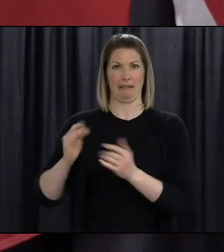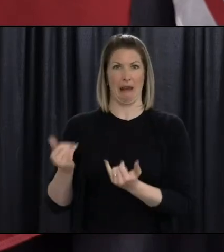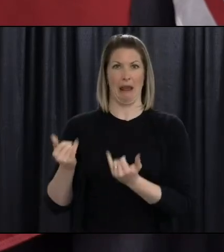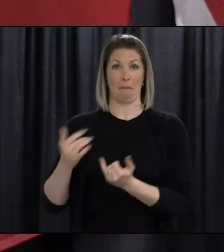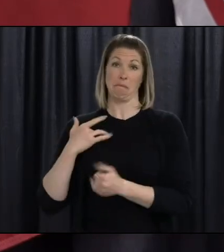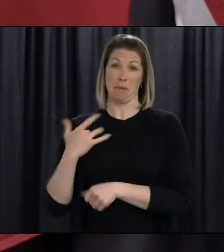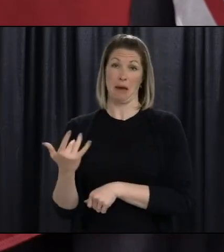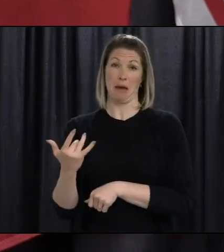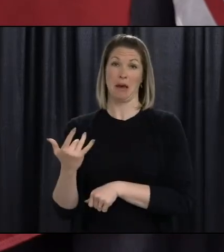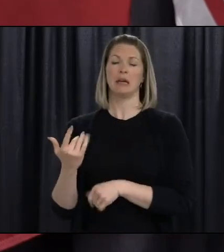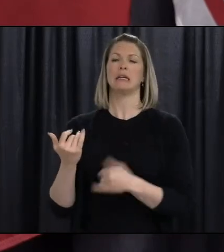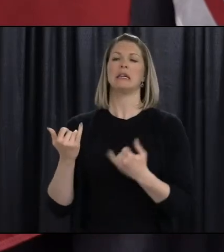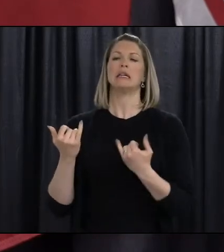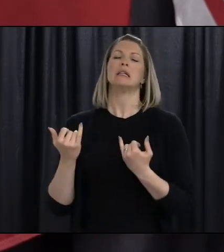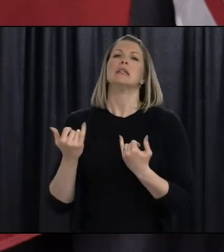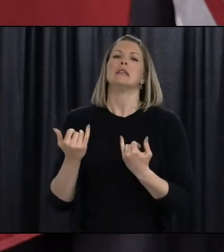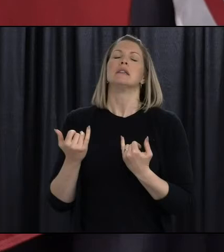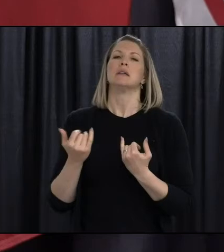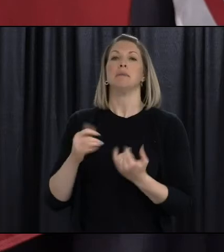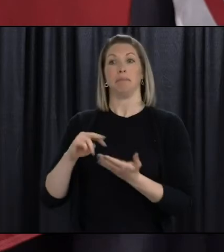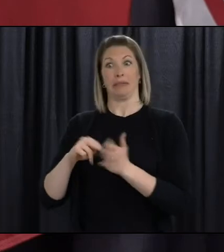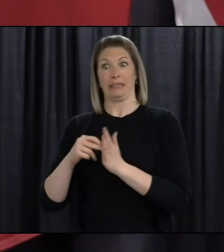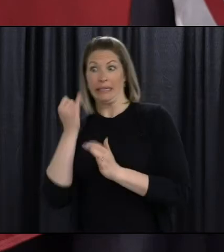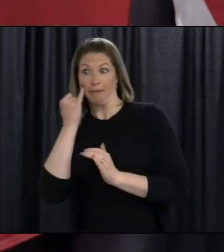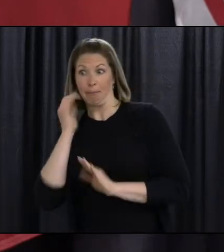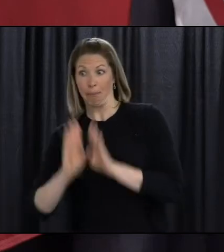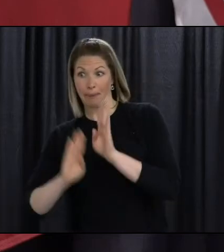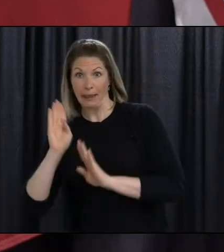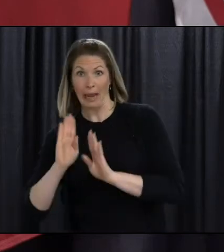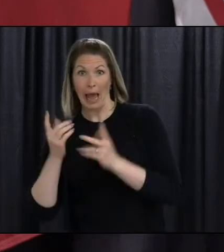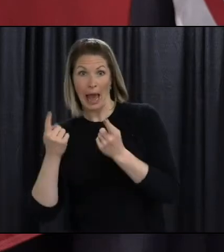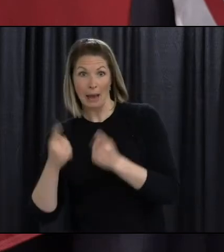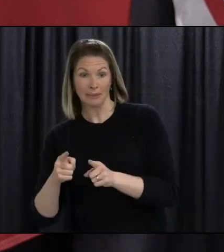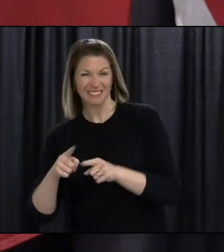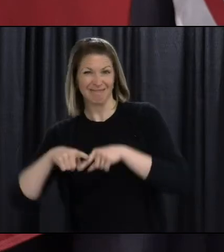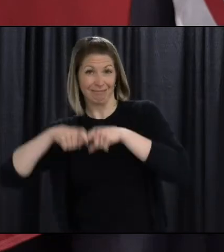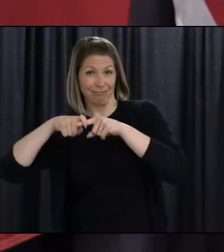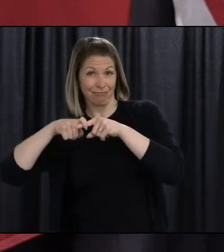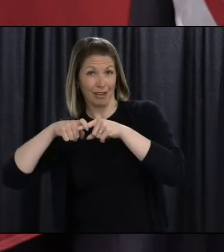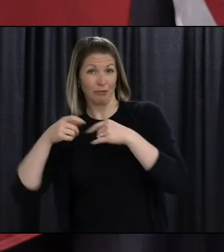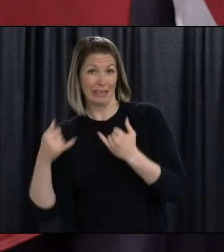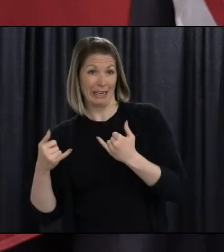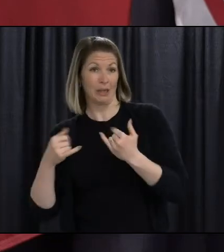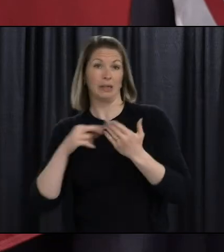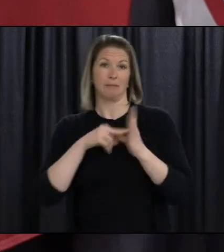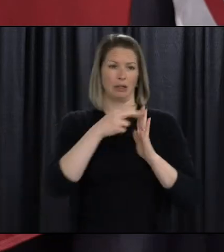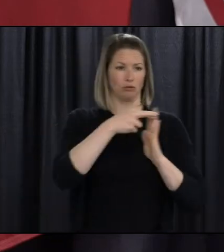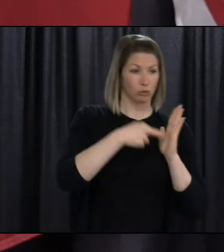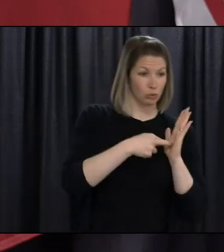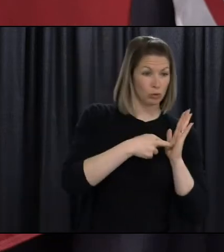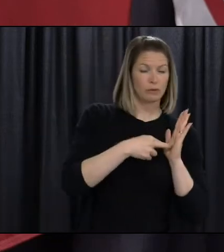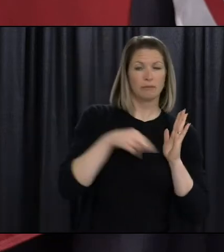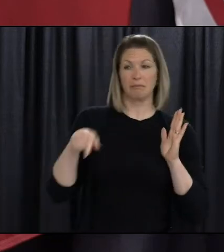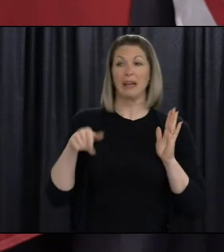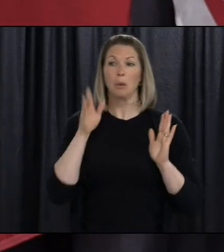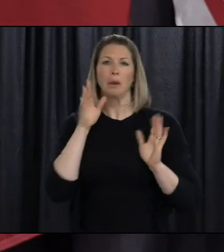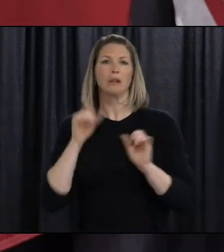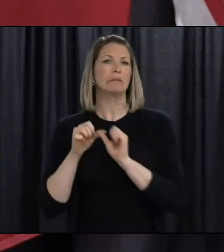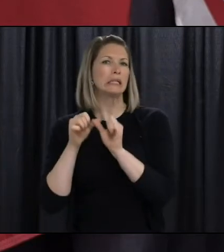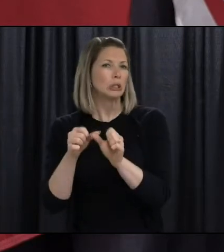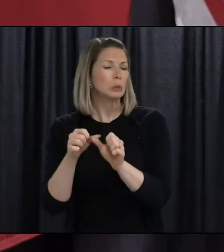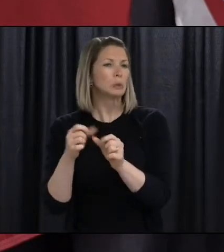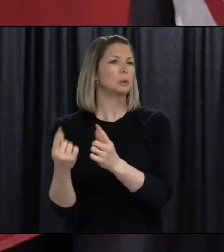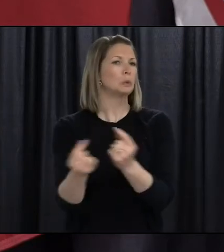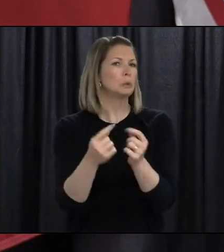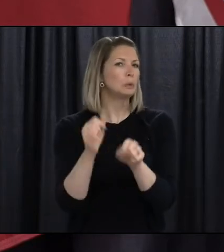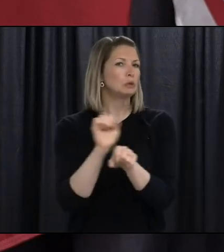contractors can work, it means Newfoundlanders and Labradorians have jobs. It means people can get back to work when it's safe to do so. The interest-free